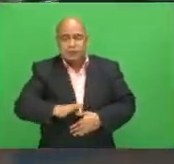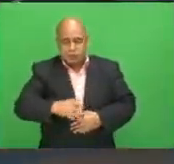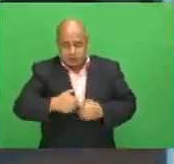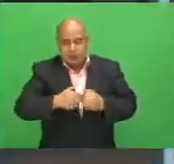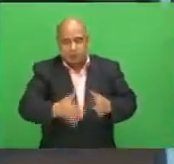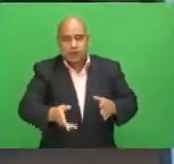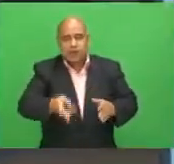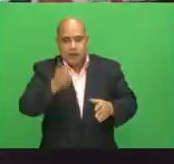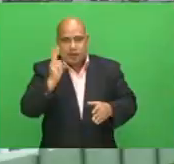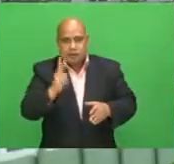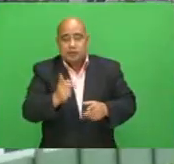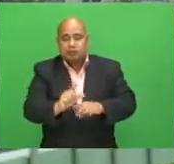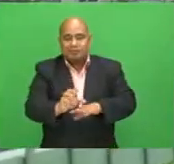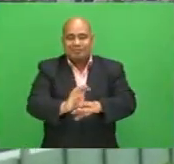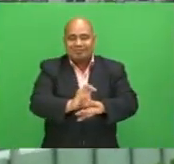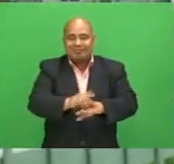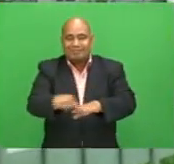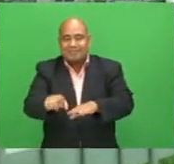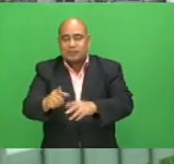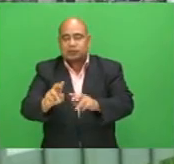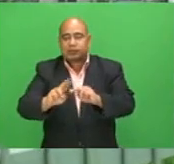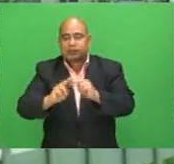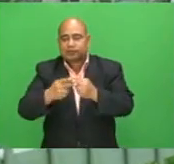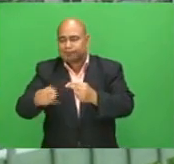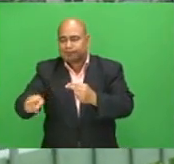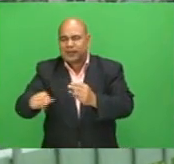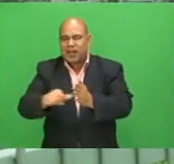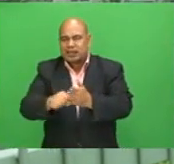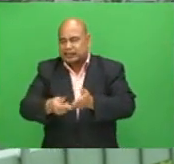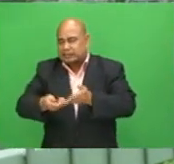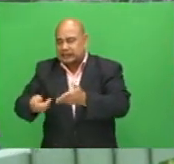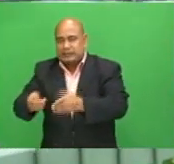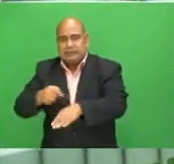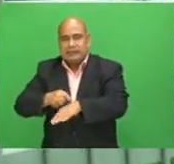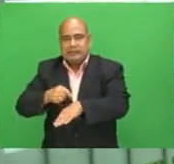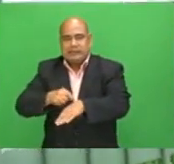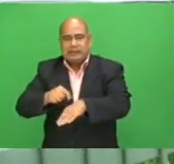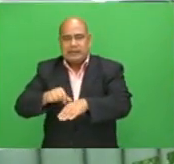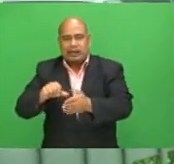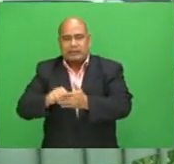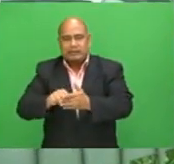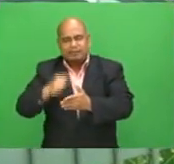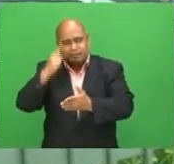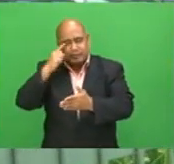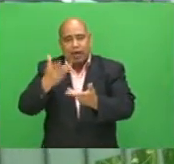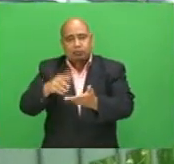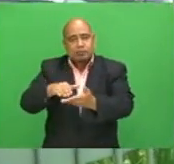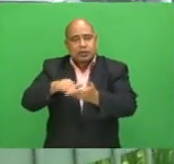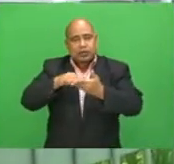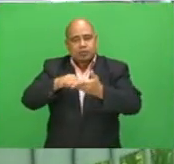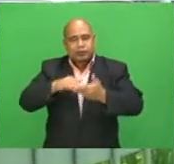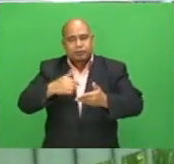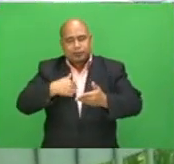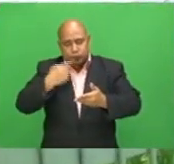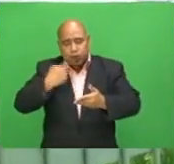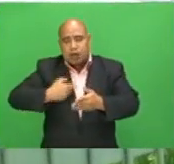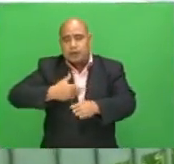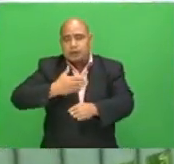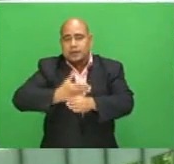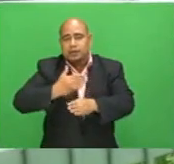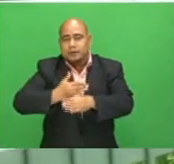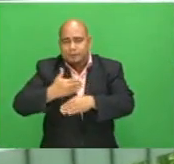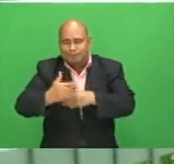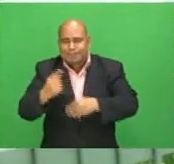trying times. I thought this would help me get back on my feet, so that's why we rushed here this morning. Now that